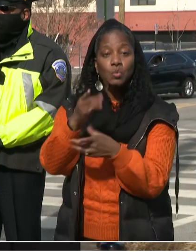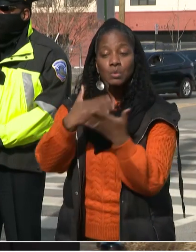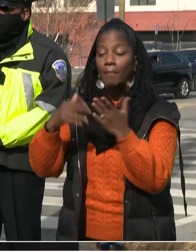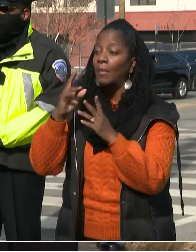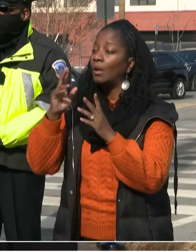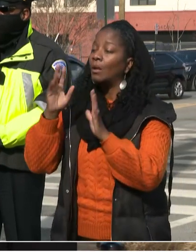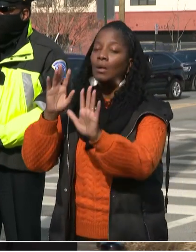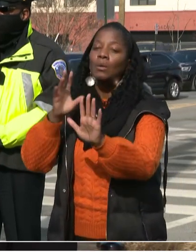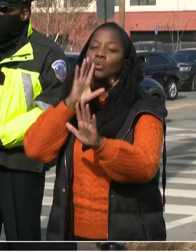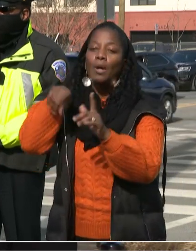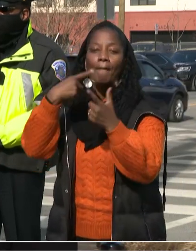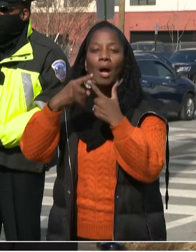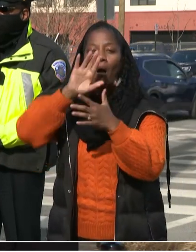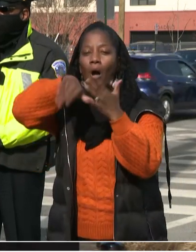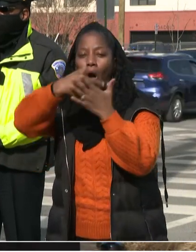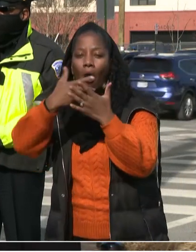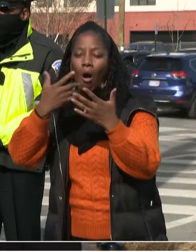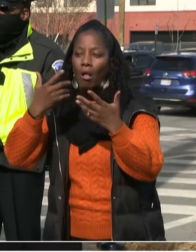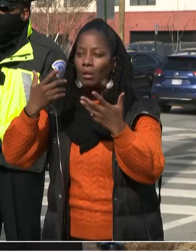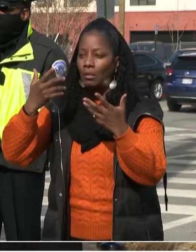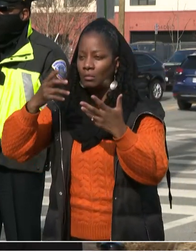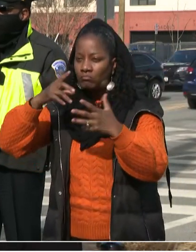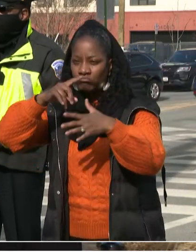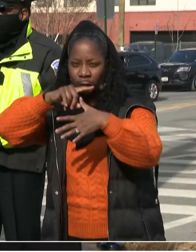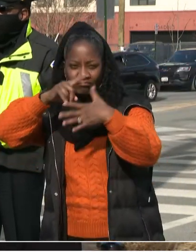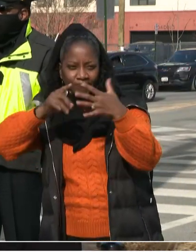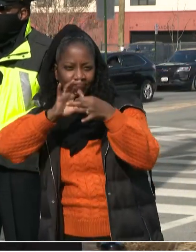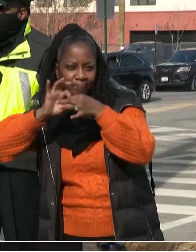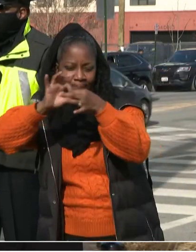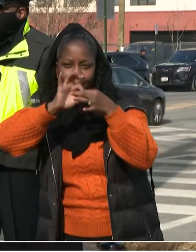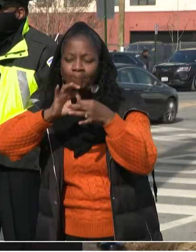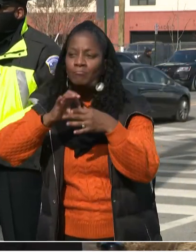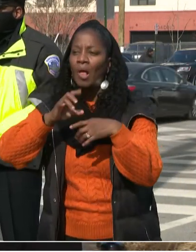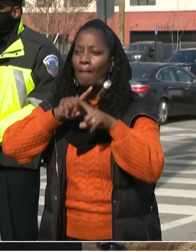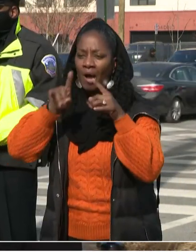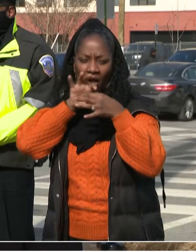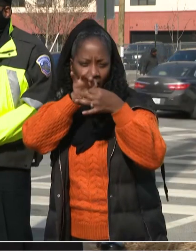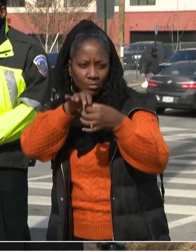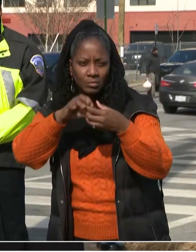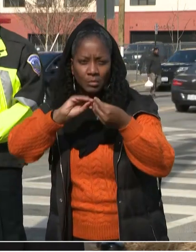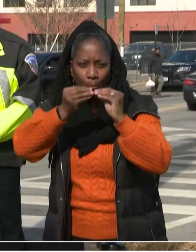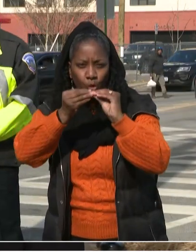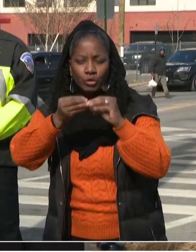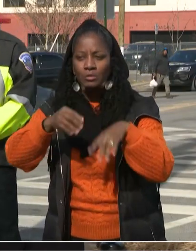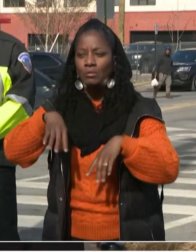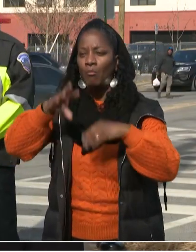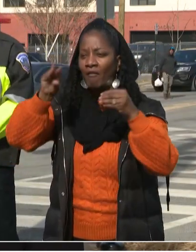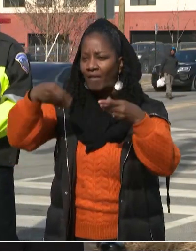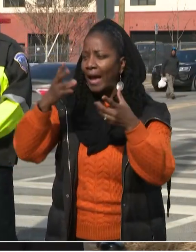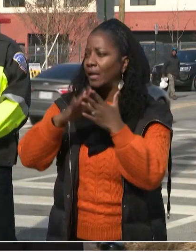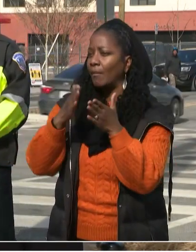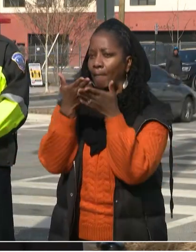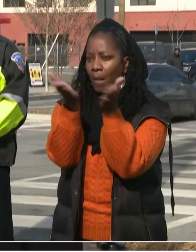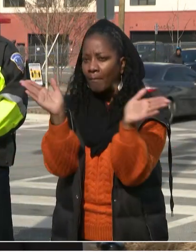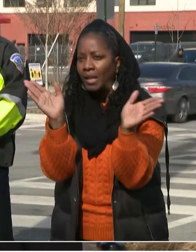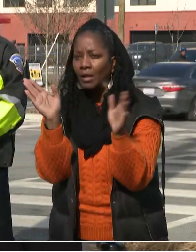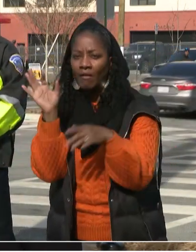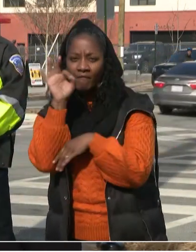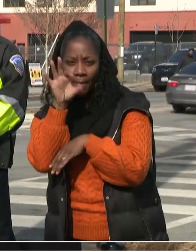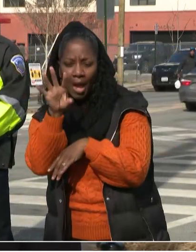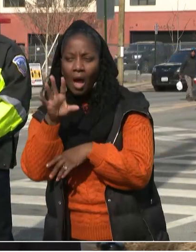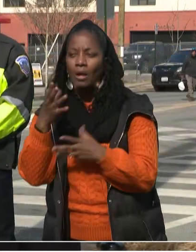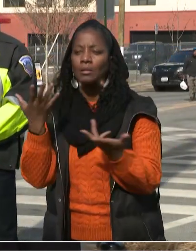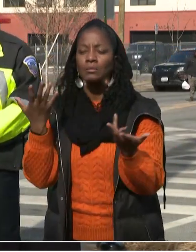we're talking all of the time. But I think following some numbers and providing some public feedback on what we're doing